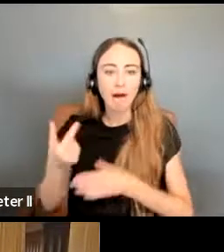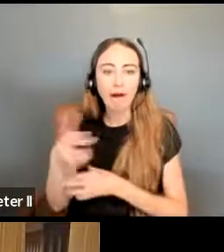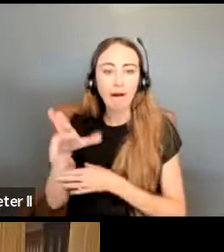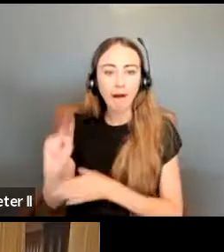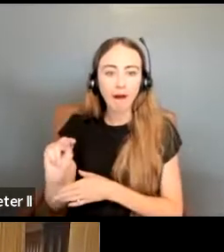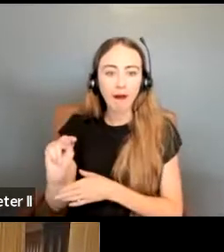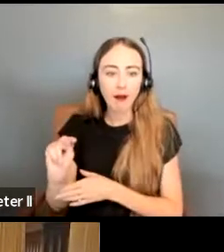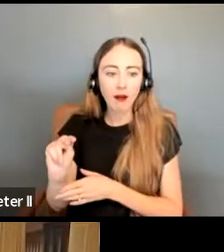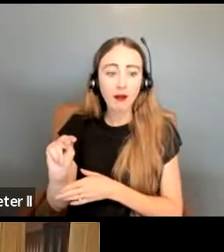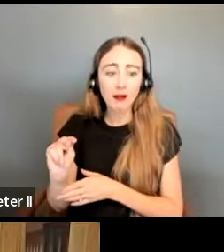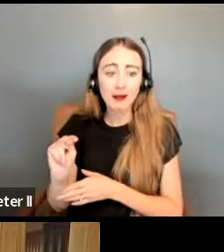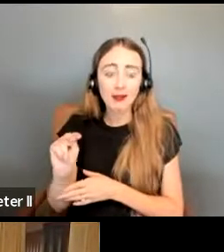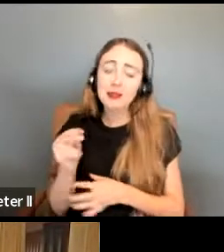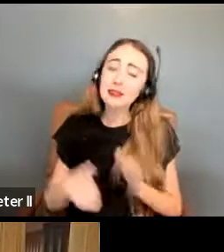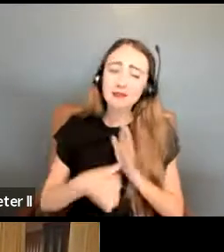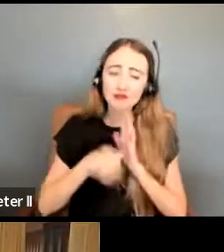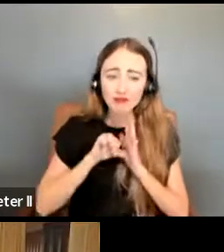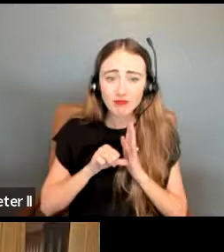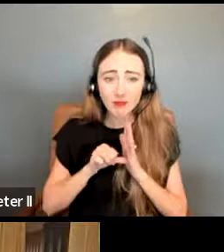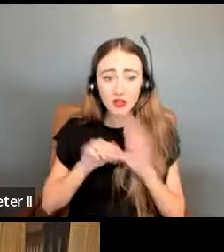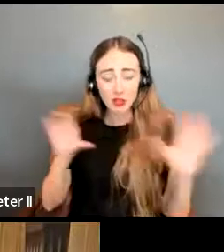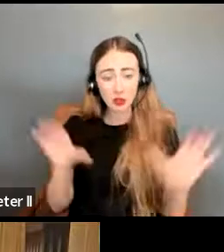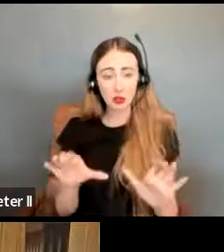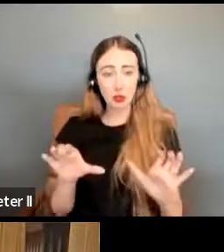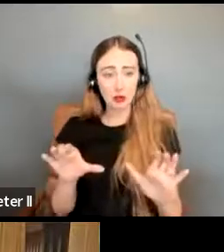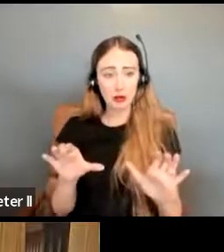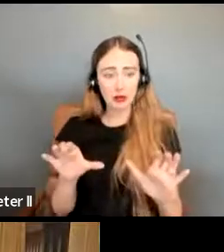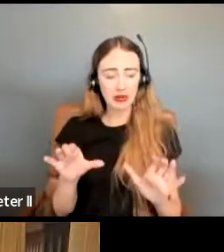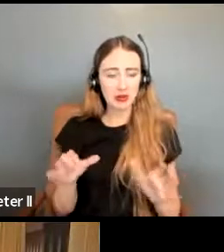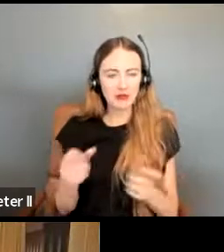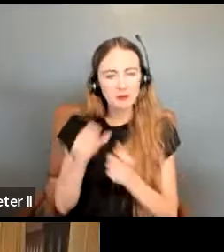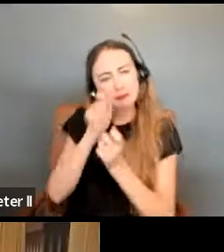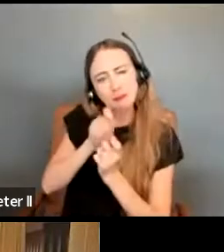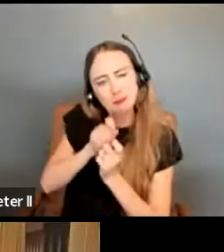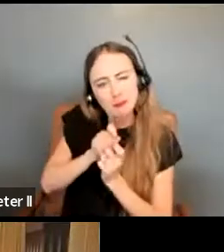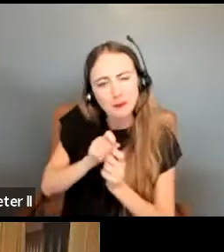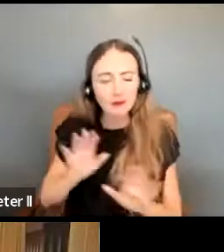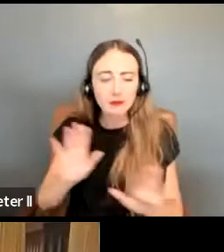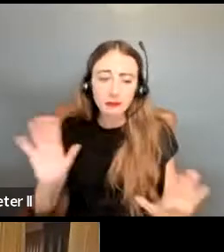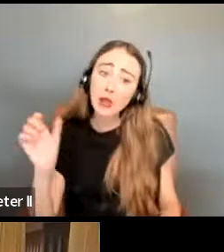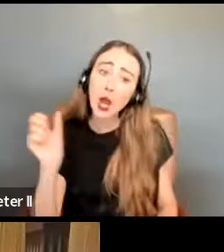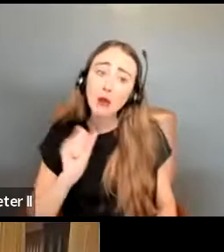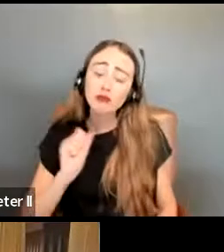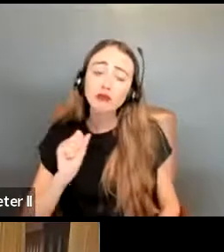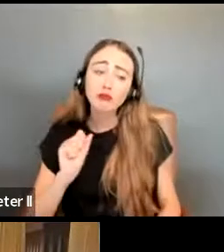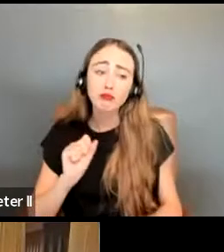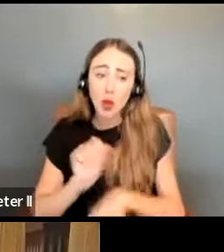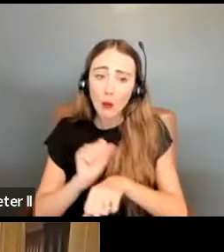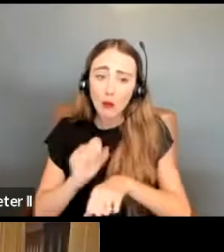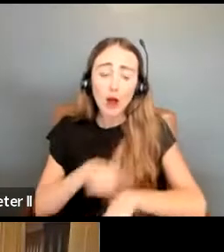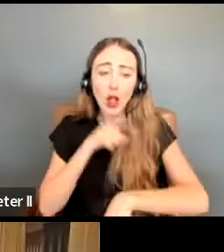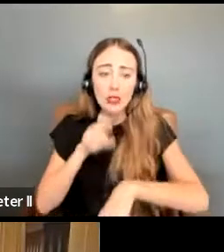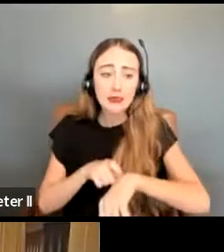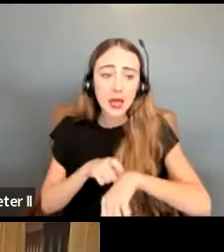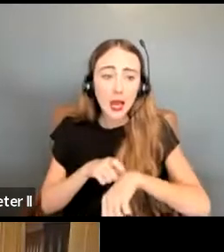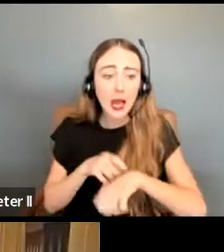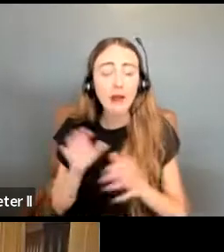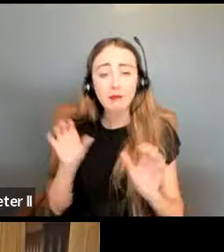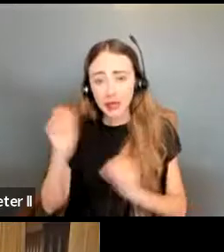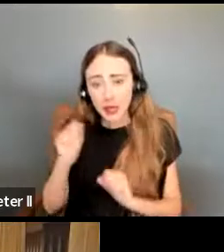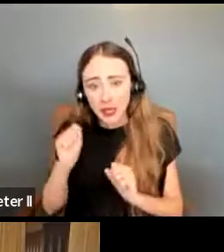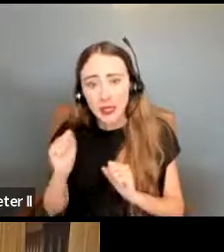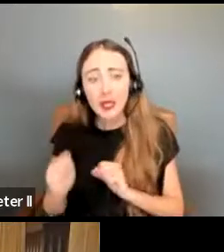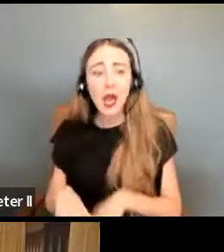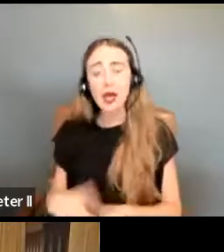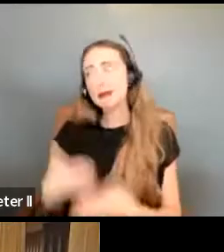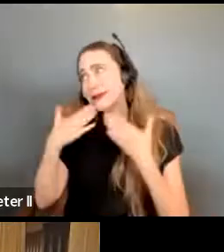And especially that we should do it in the name of fastidiousness. Oh, yes, they worked a long time. Thank you very much. They put it all together.